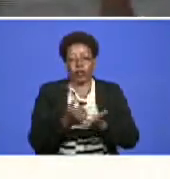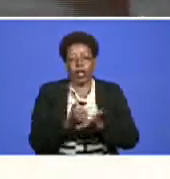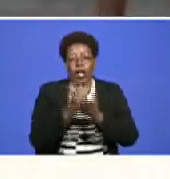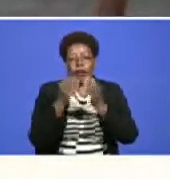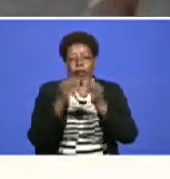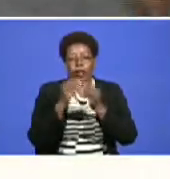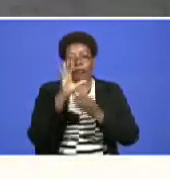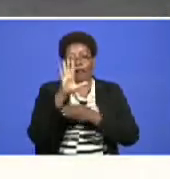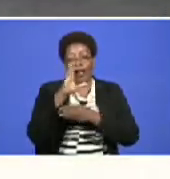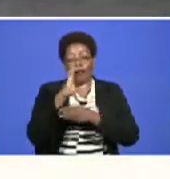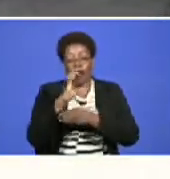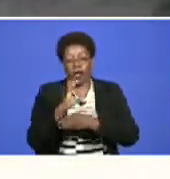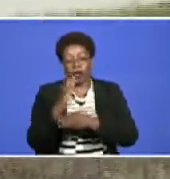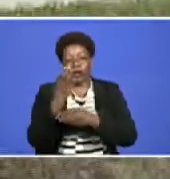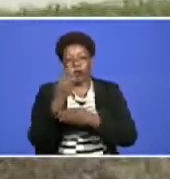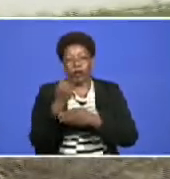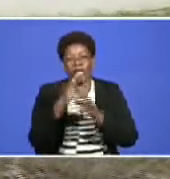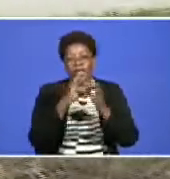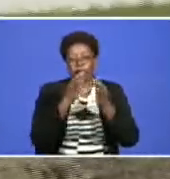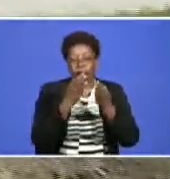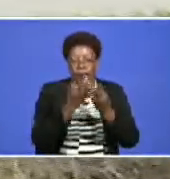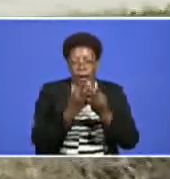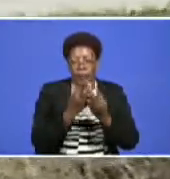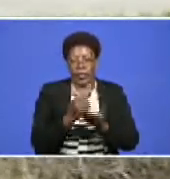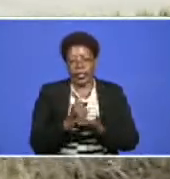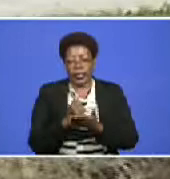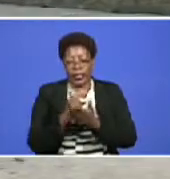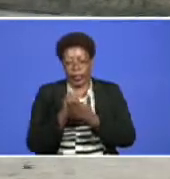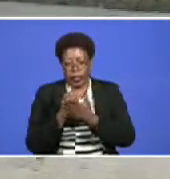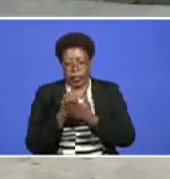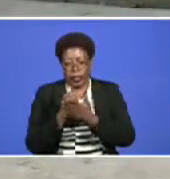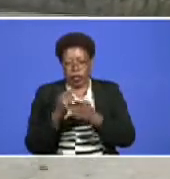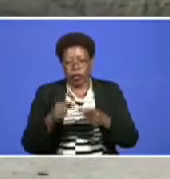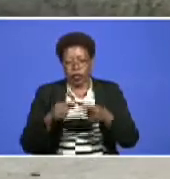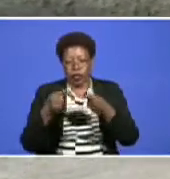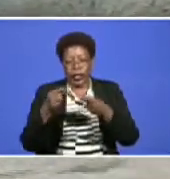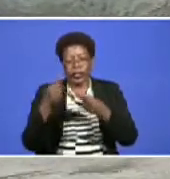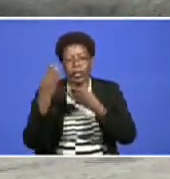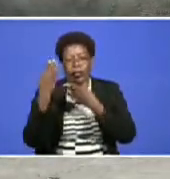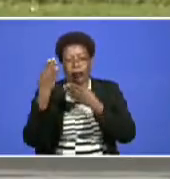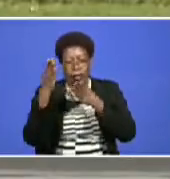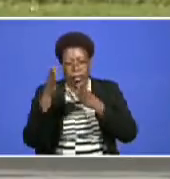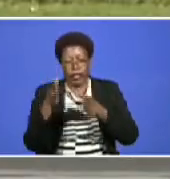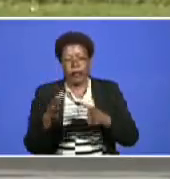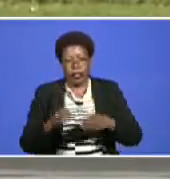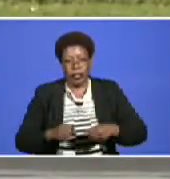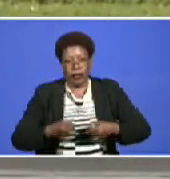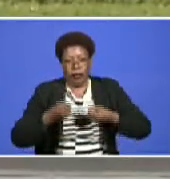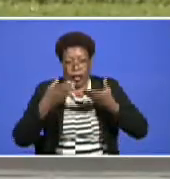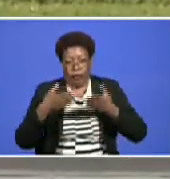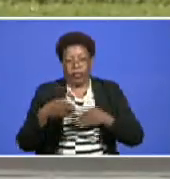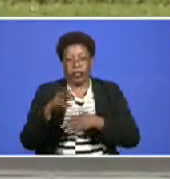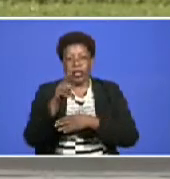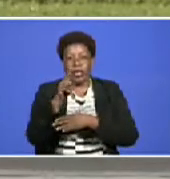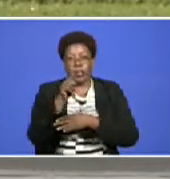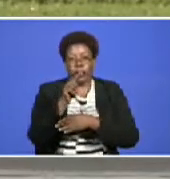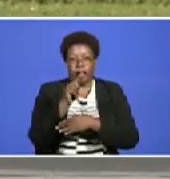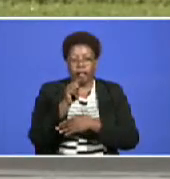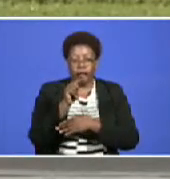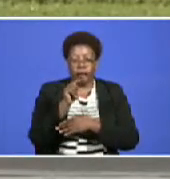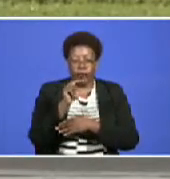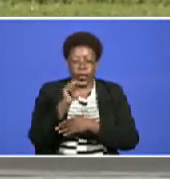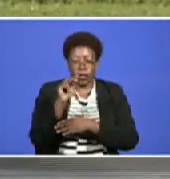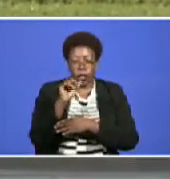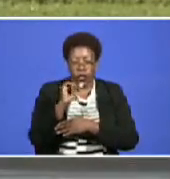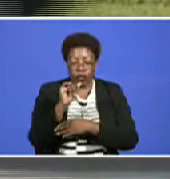than 514 families and issued more than $700,000 to Grand Bahamian survivors. The National Insurance Board paying unemployment assistance